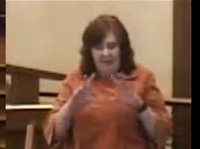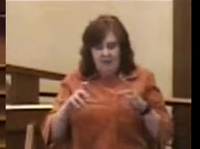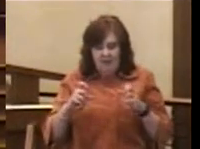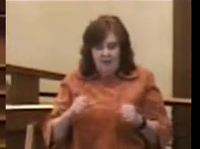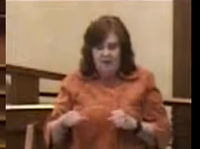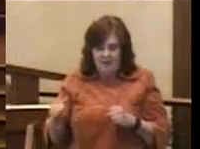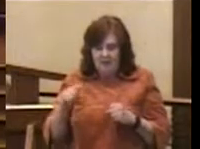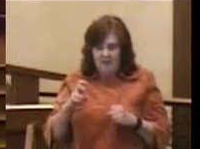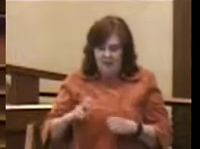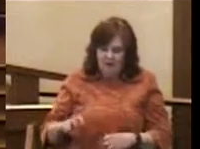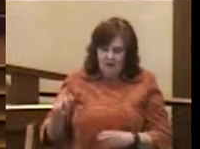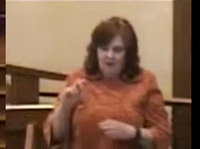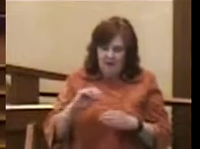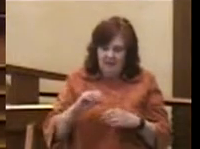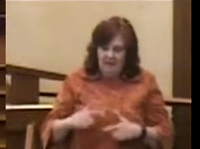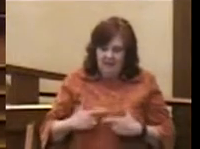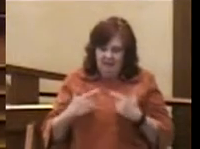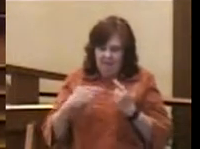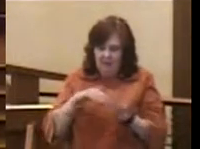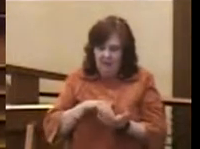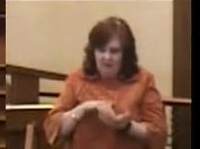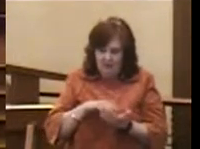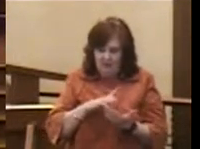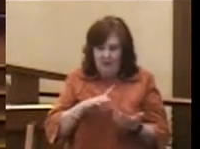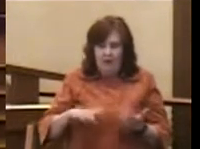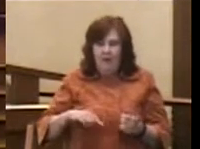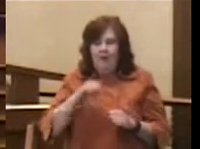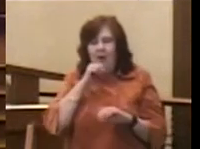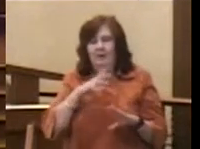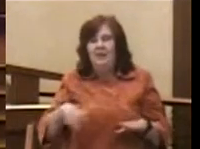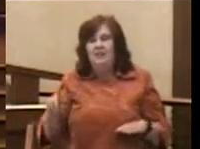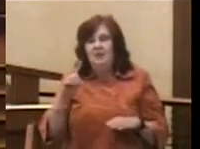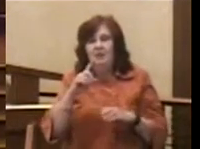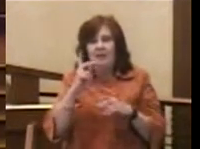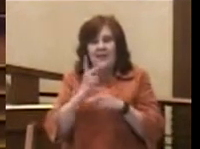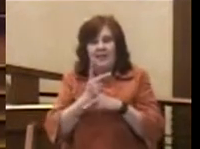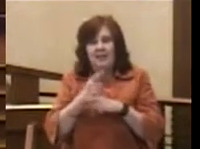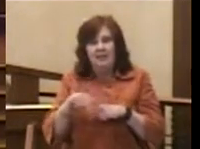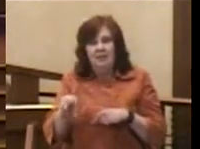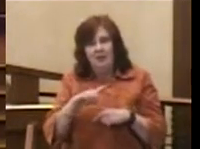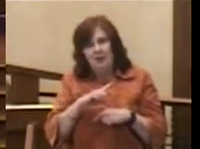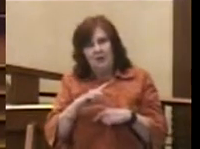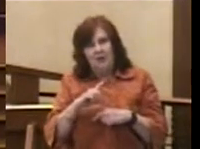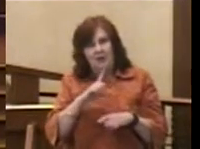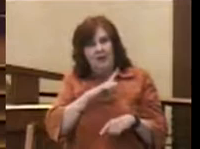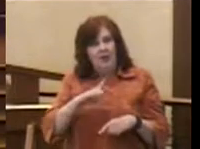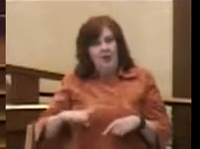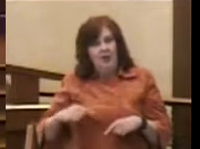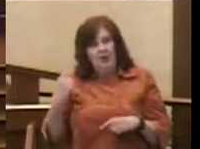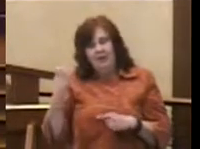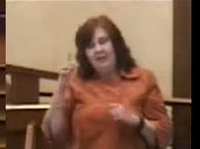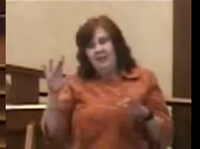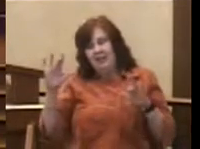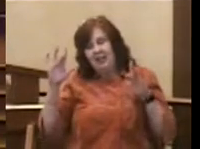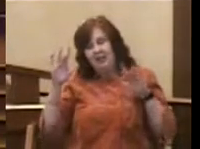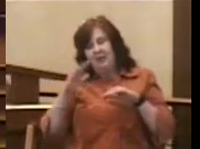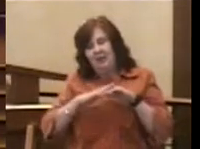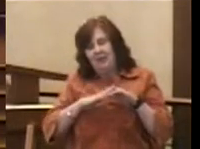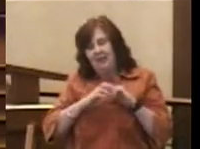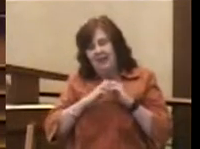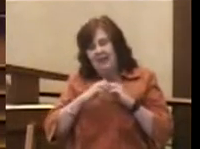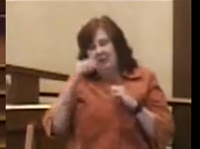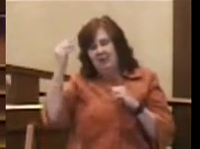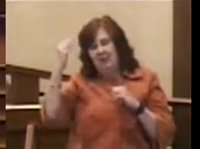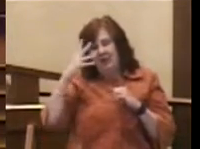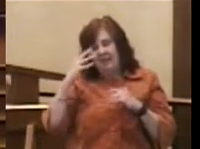your journey into life renewed. The Lord bless you and keep you. The Lord's face shine upon you with grace and